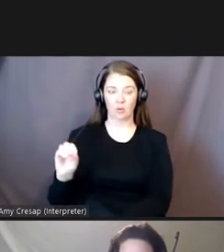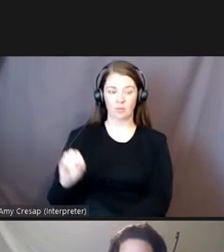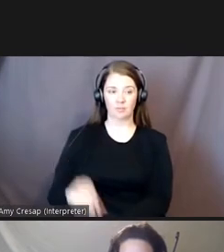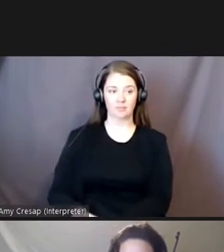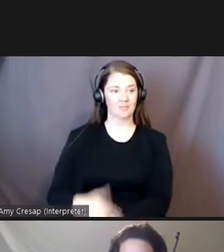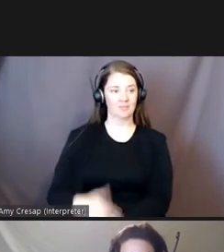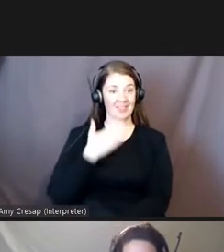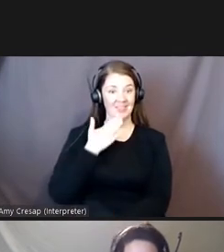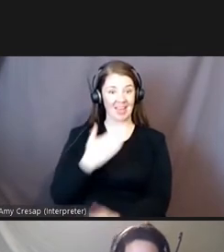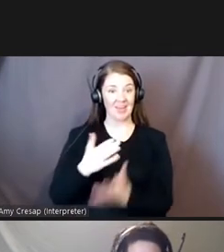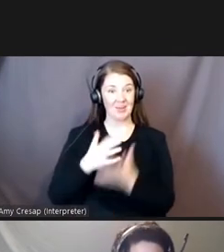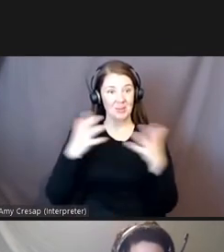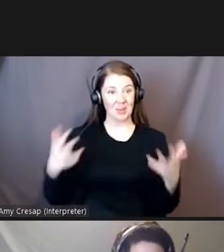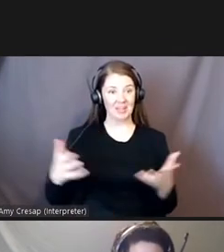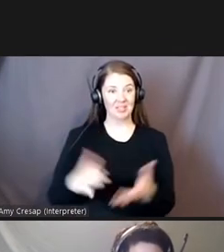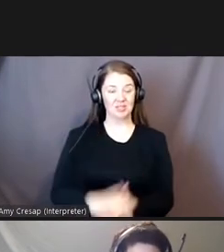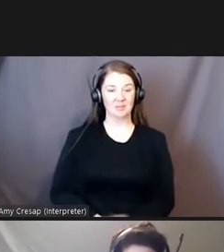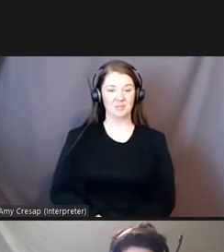So thank you very much.